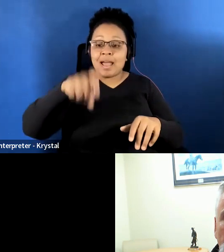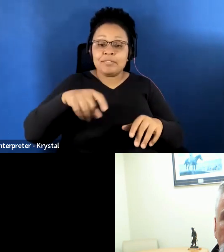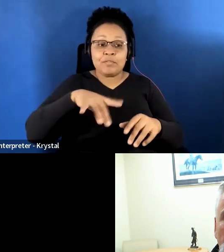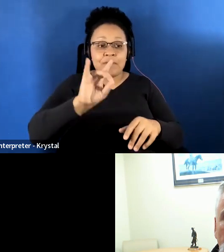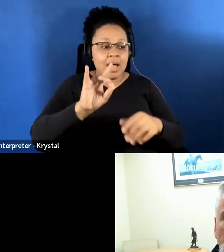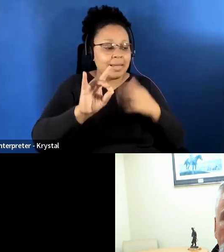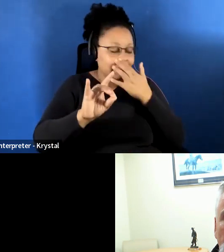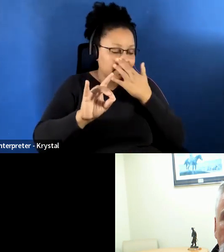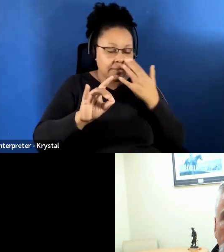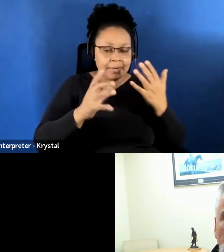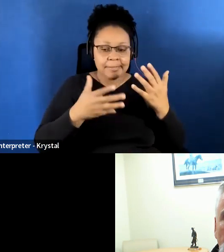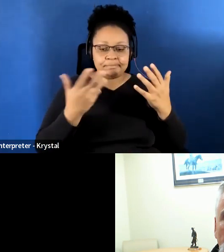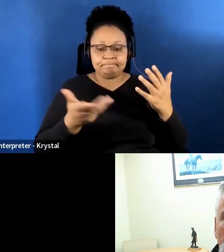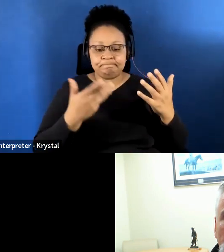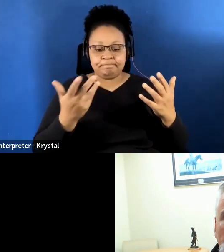you know,